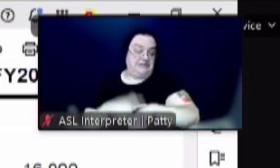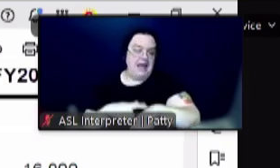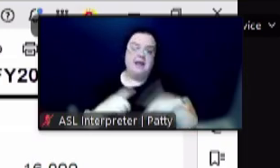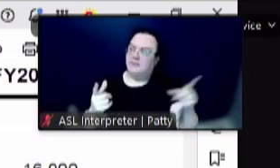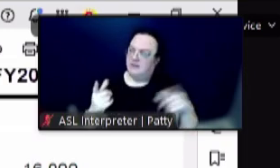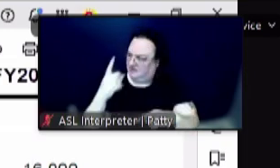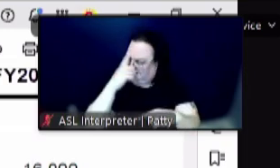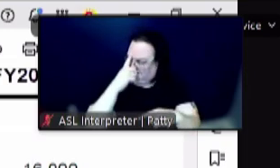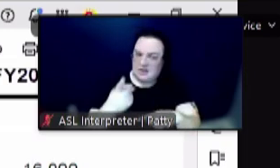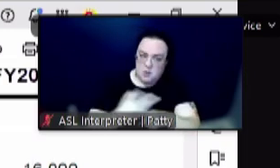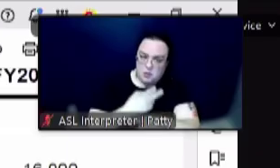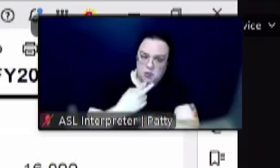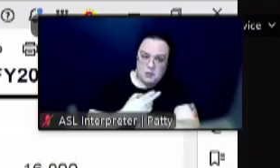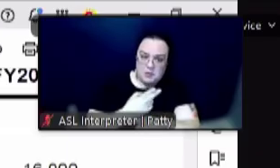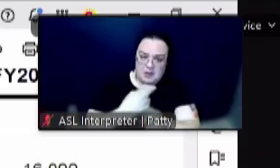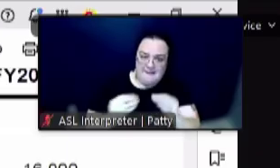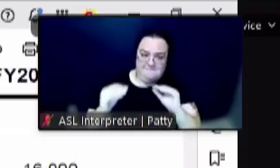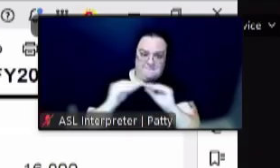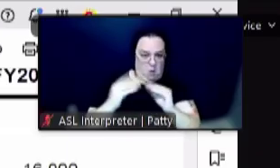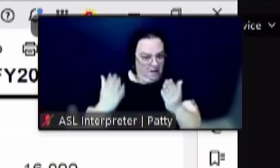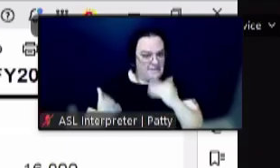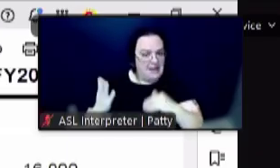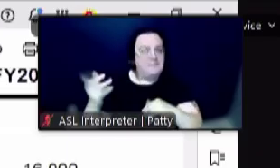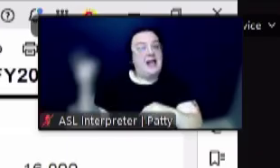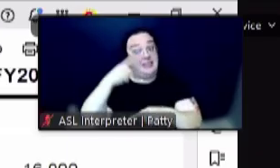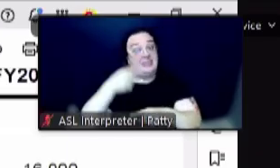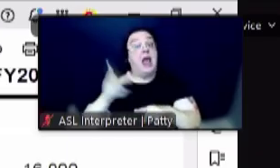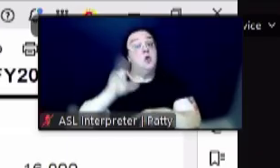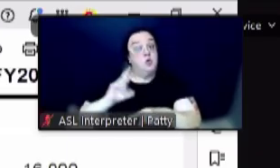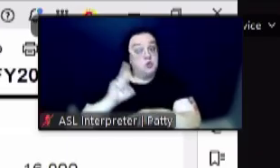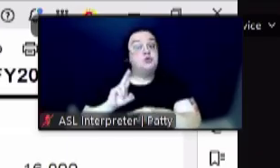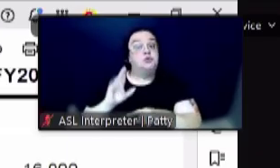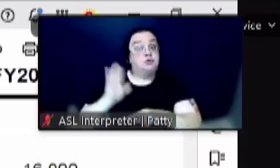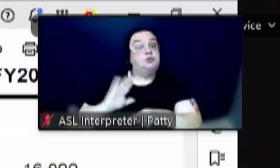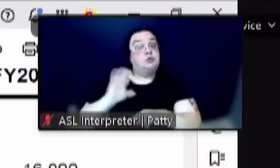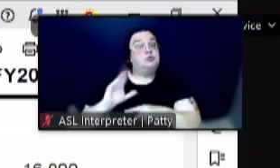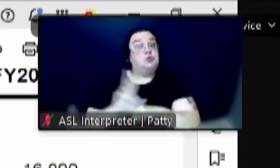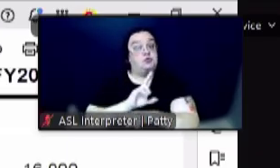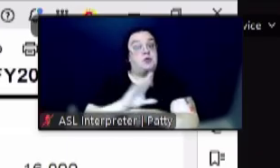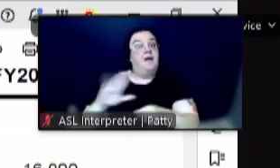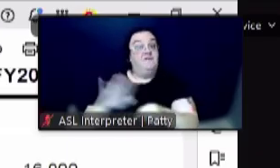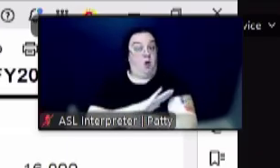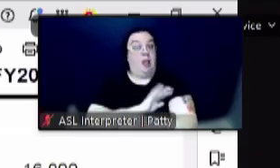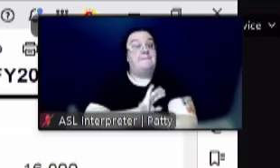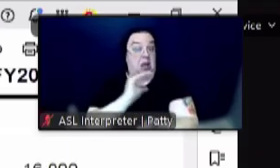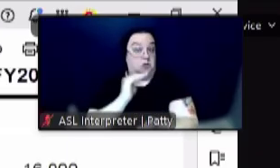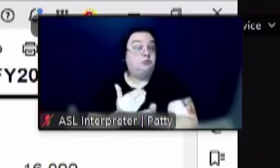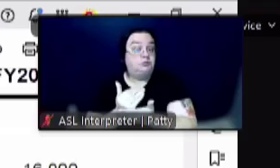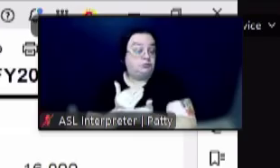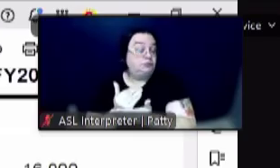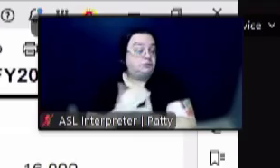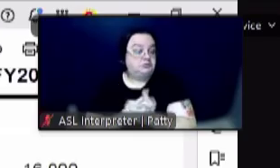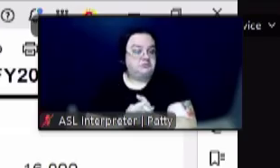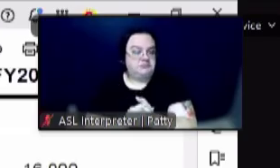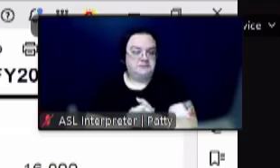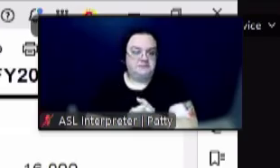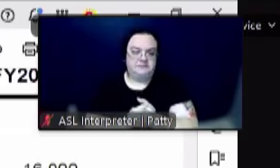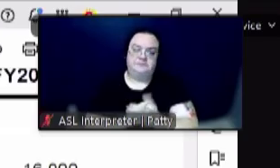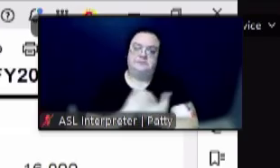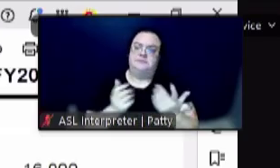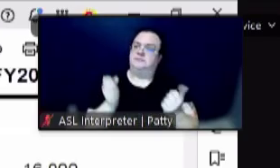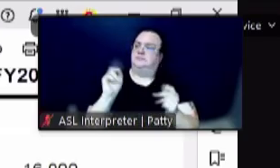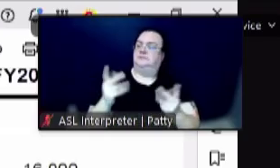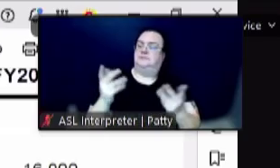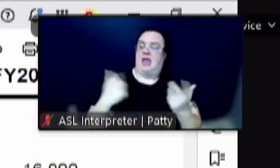more maybe? I think they used to use the entire amount. Okay. So why are you saying? Okay,